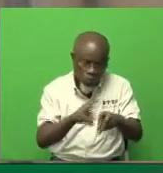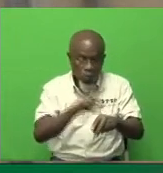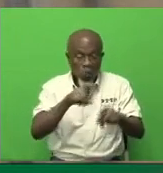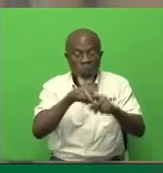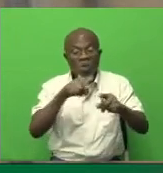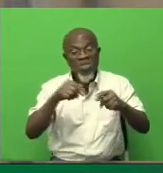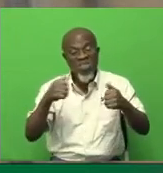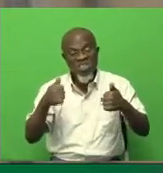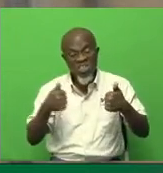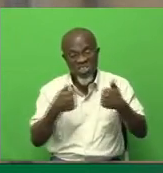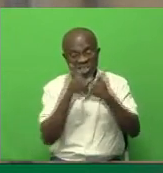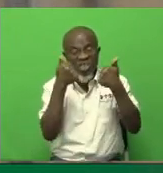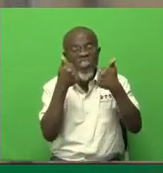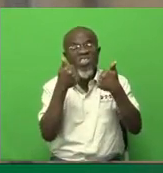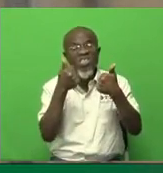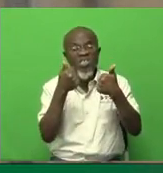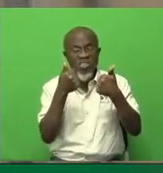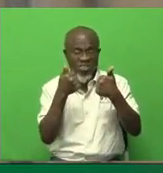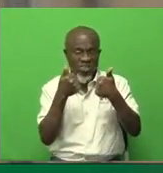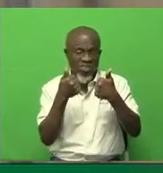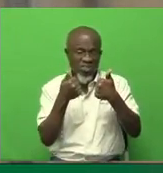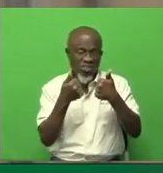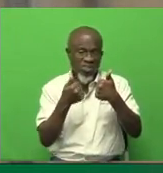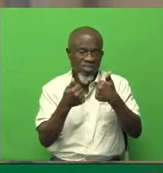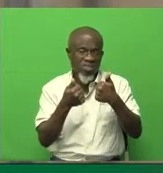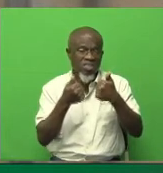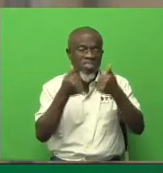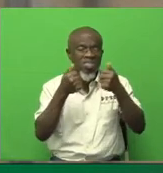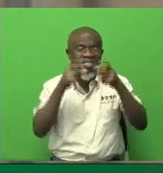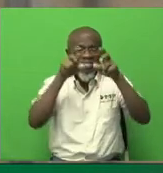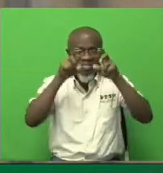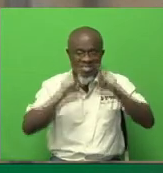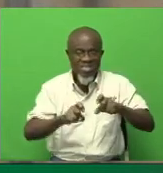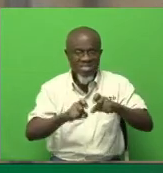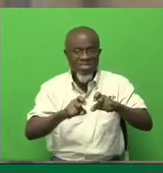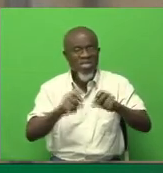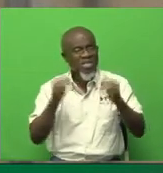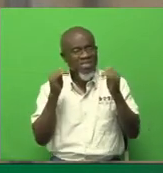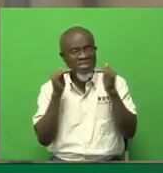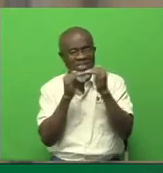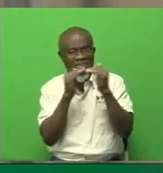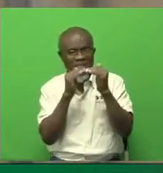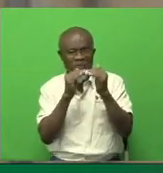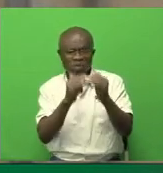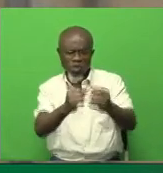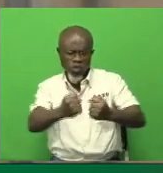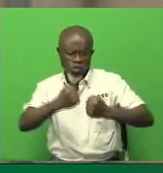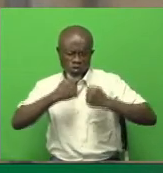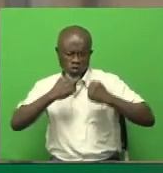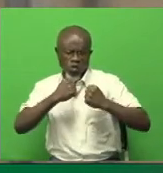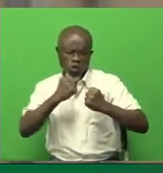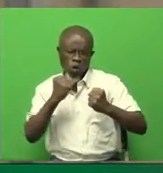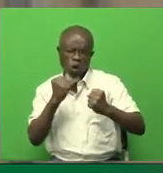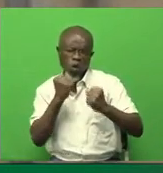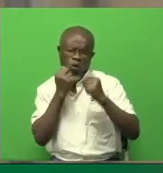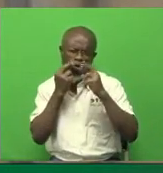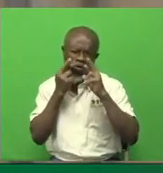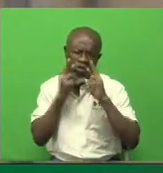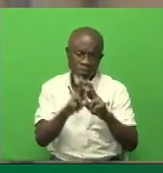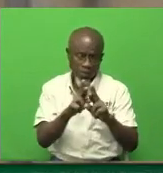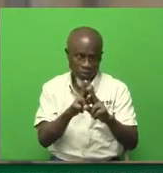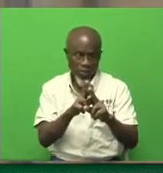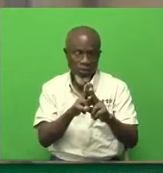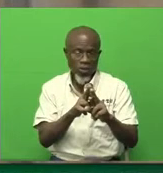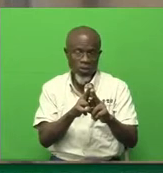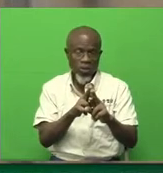challenges demand an equally compelling response these words seem almost prophetic they were written